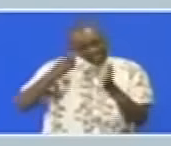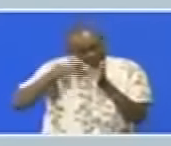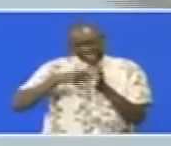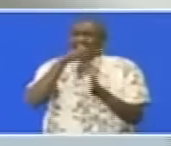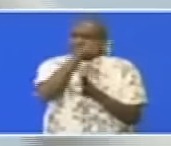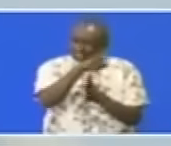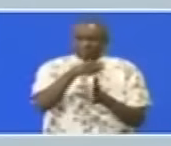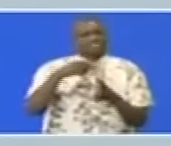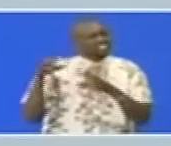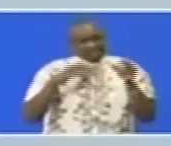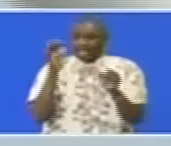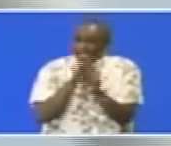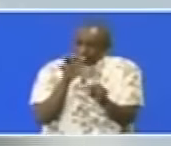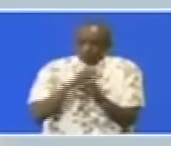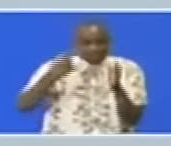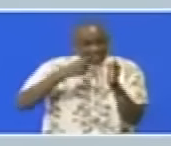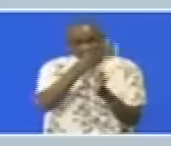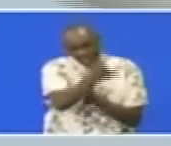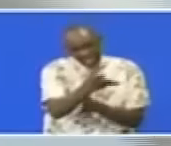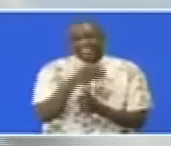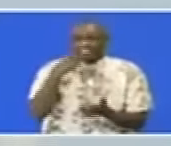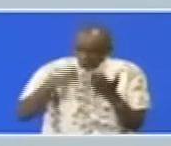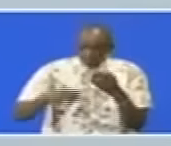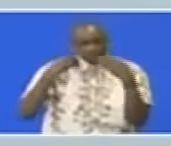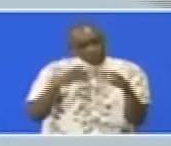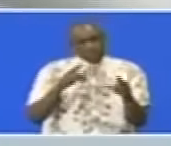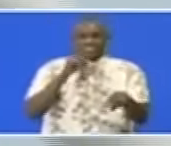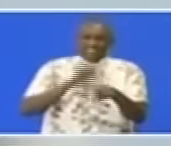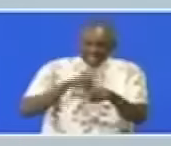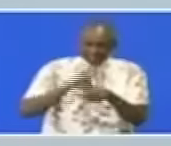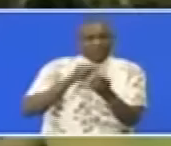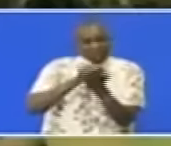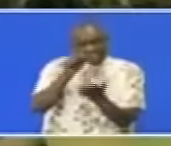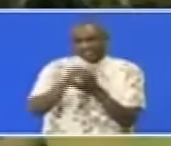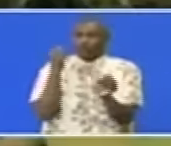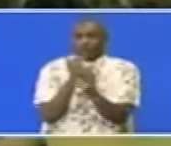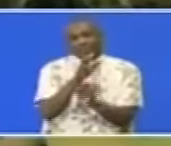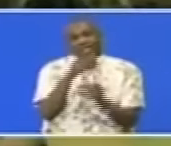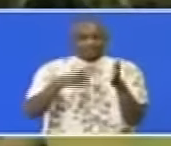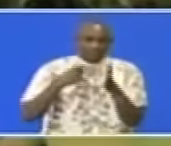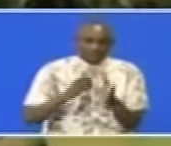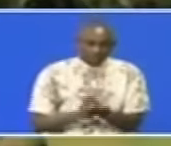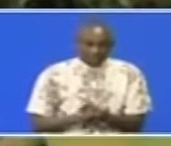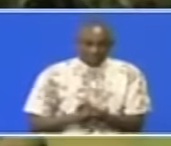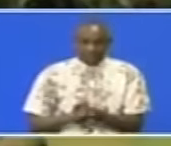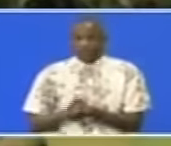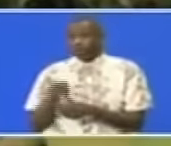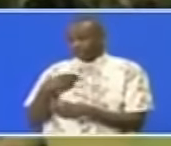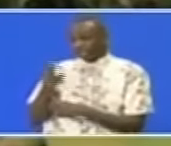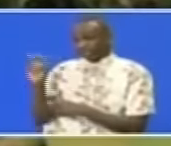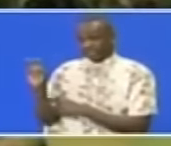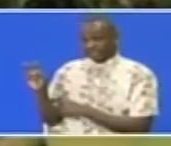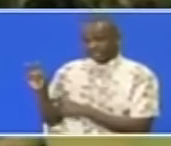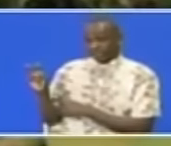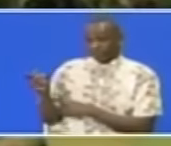the hardest hit as they end up losing out when it comes to production costs. We have seen companies shutting down because